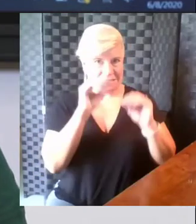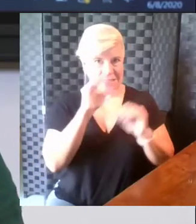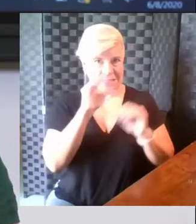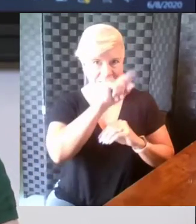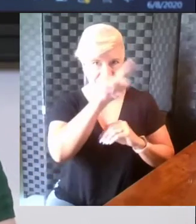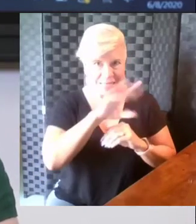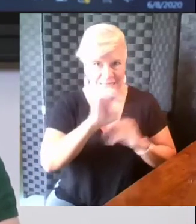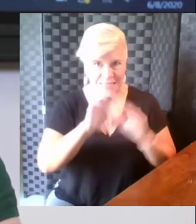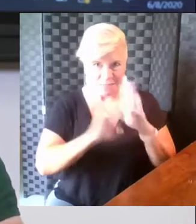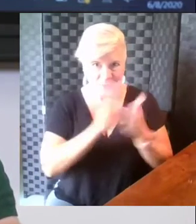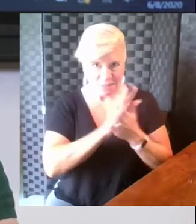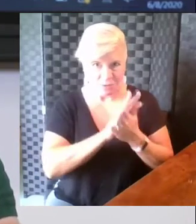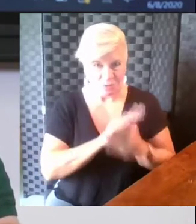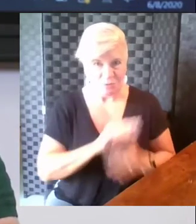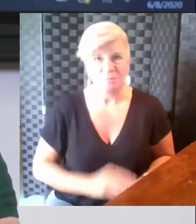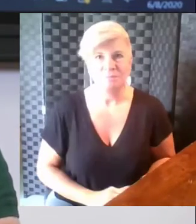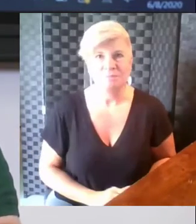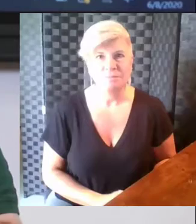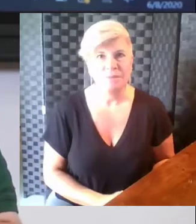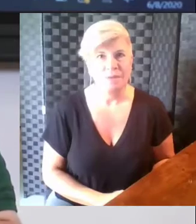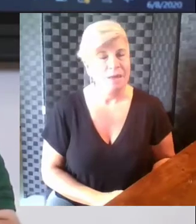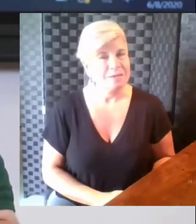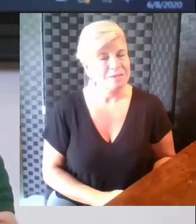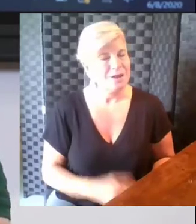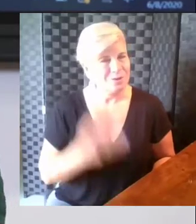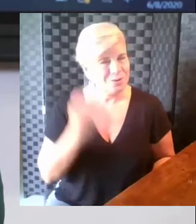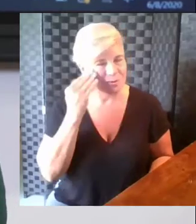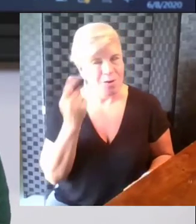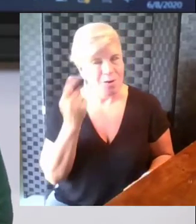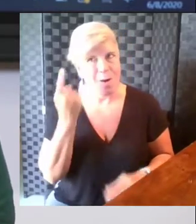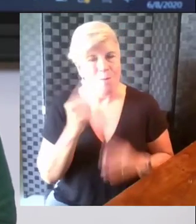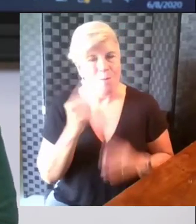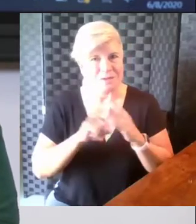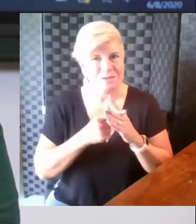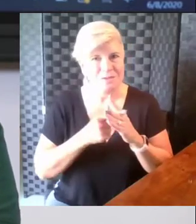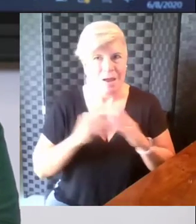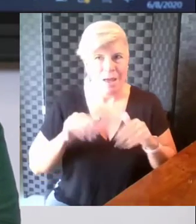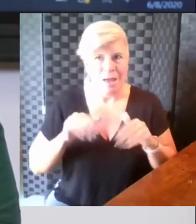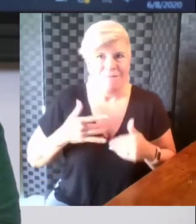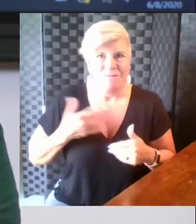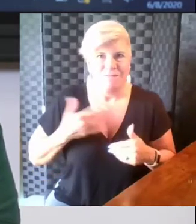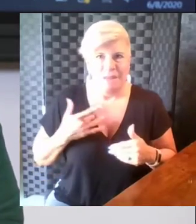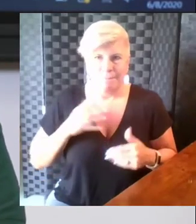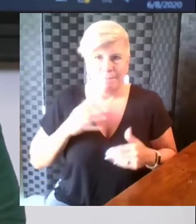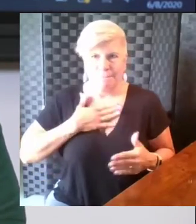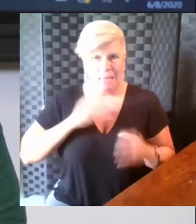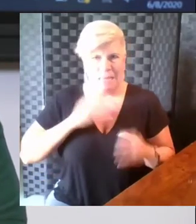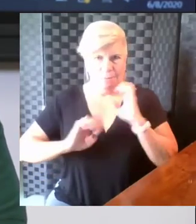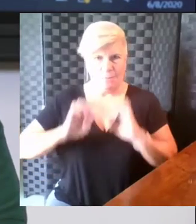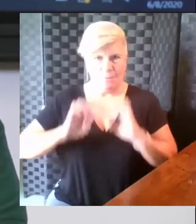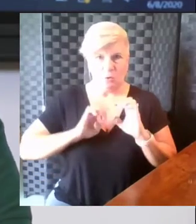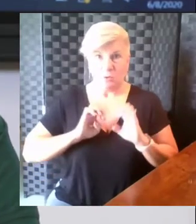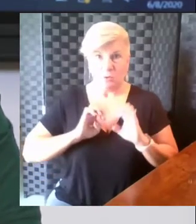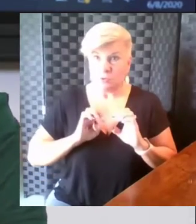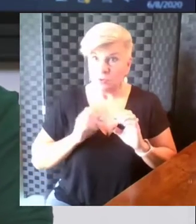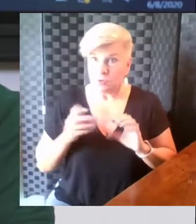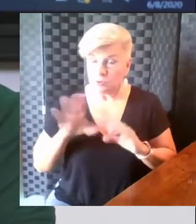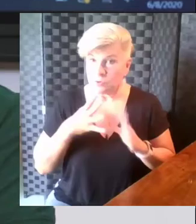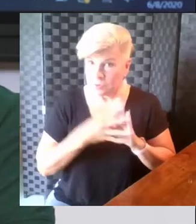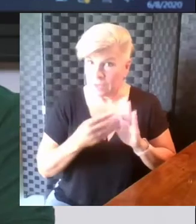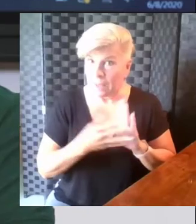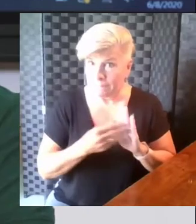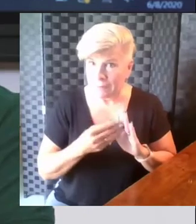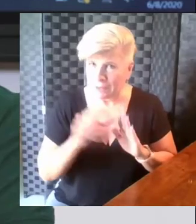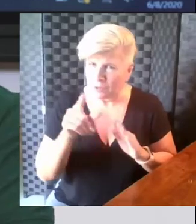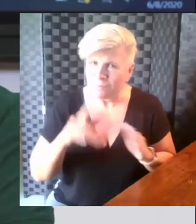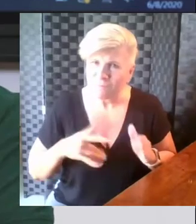School. If you've watched my lessons before, I'm always starting with how I'm feeling and what my emotions are. And you can do this too. How are you feeling